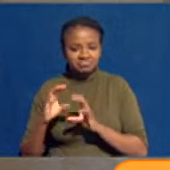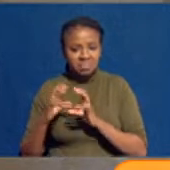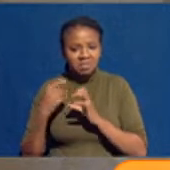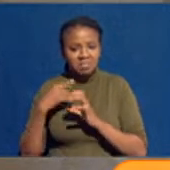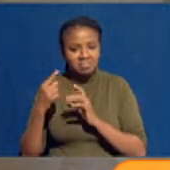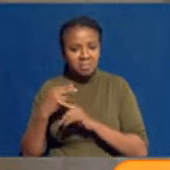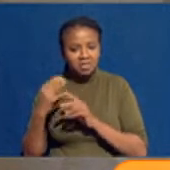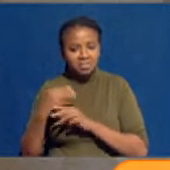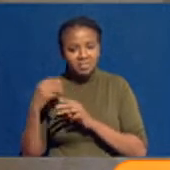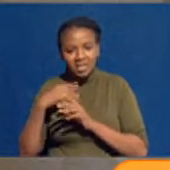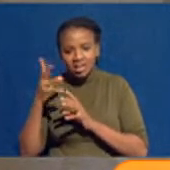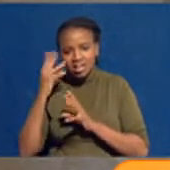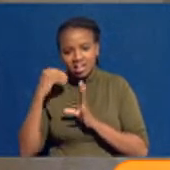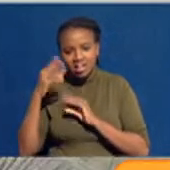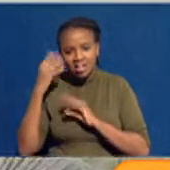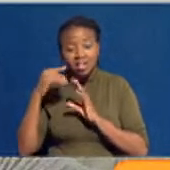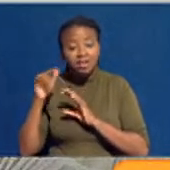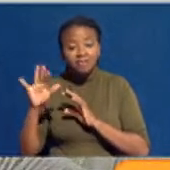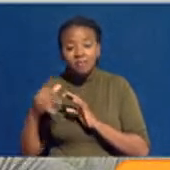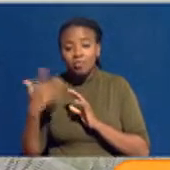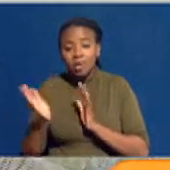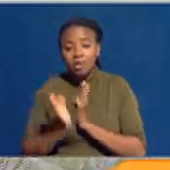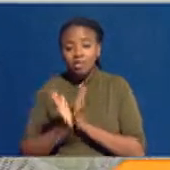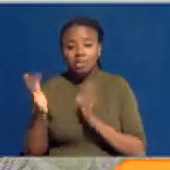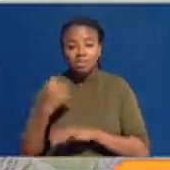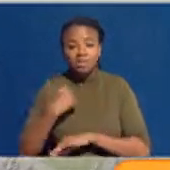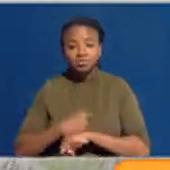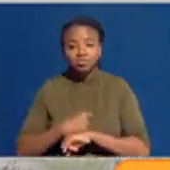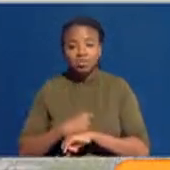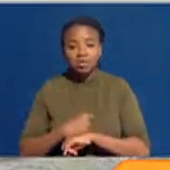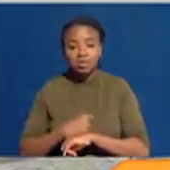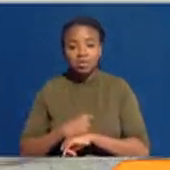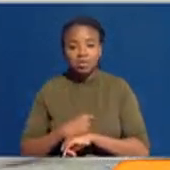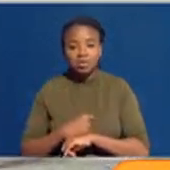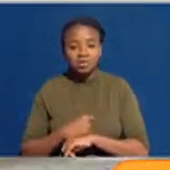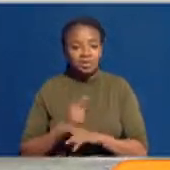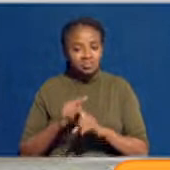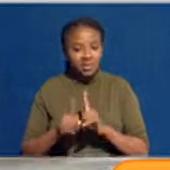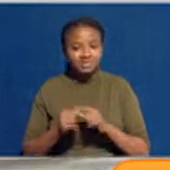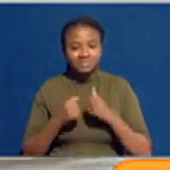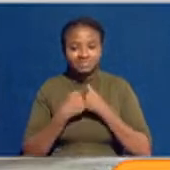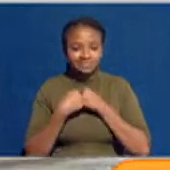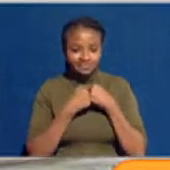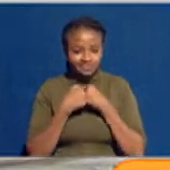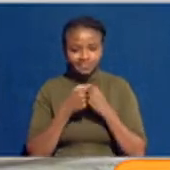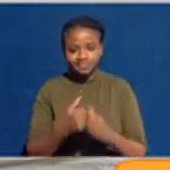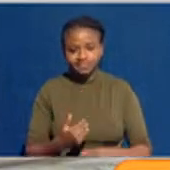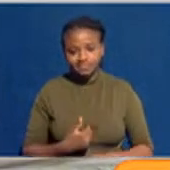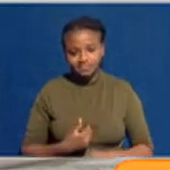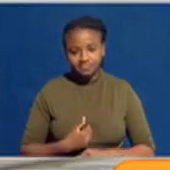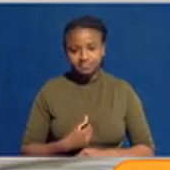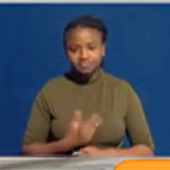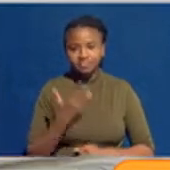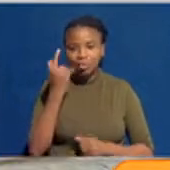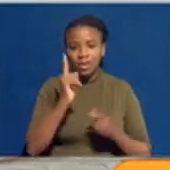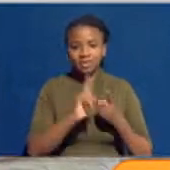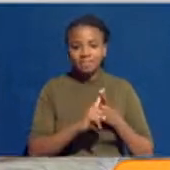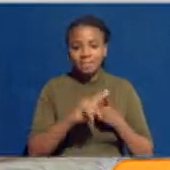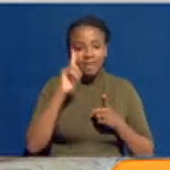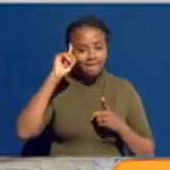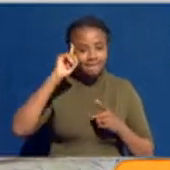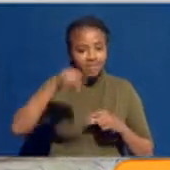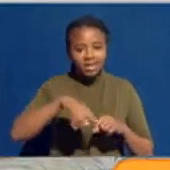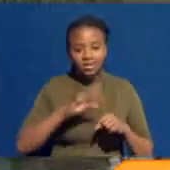And again, it was in public schools. Her schooling life was not void of challenges, being an African-American woman in